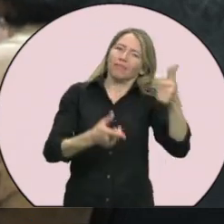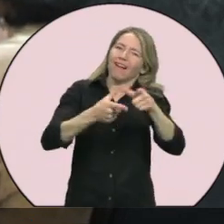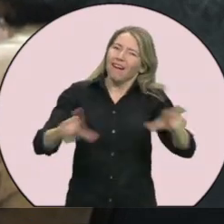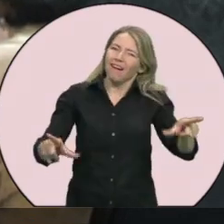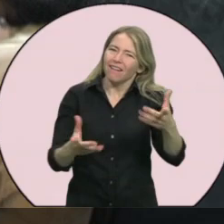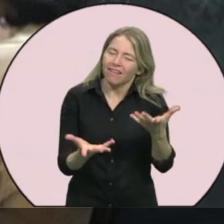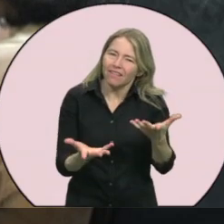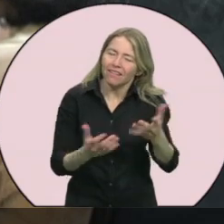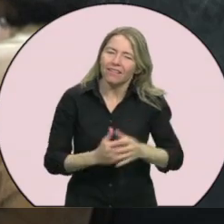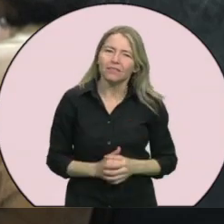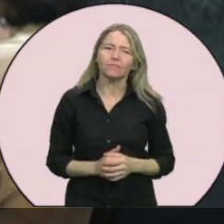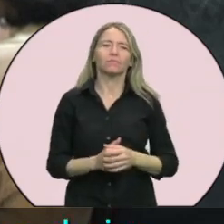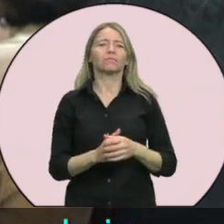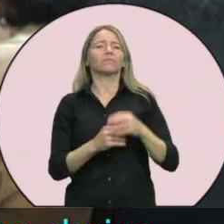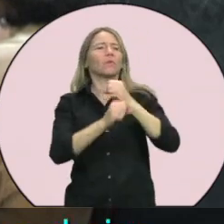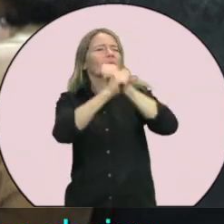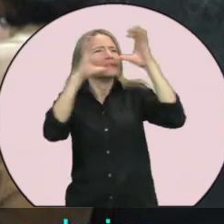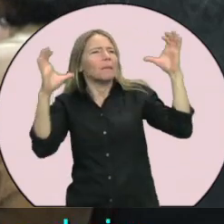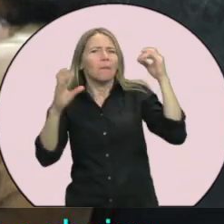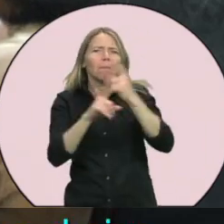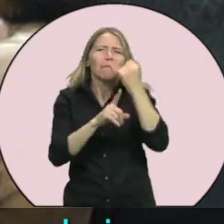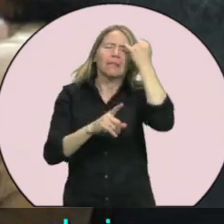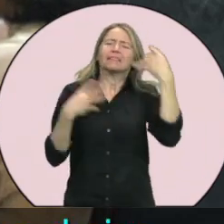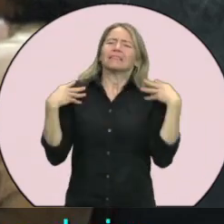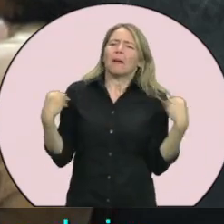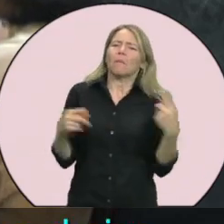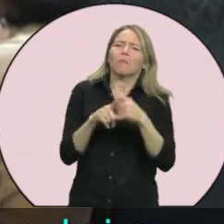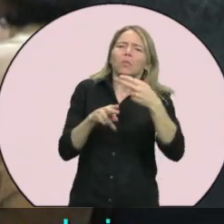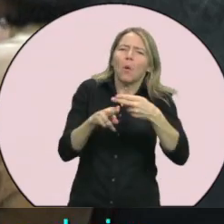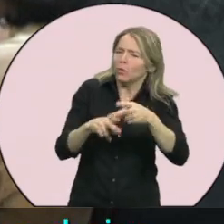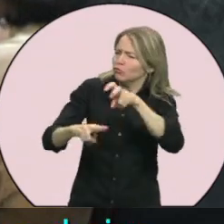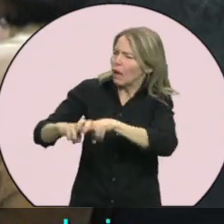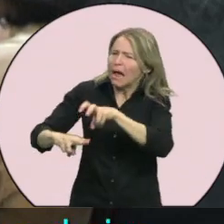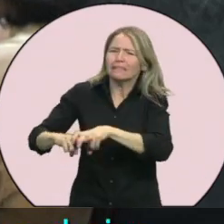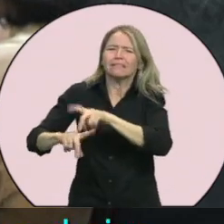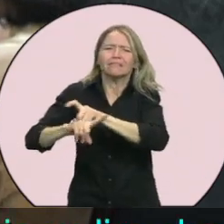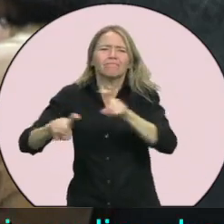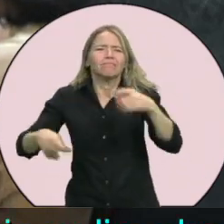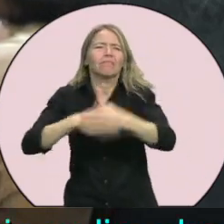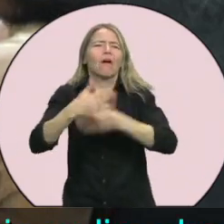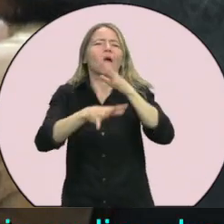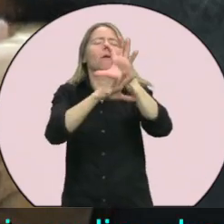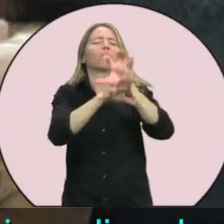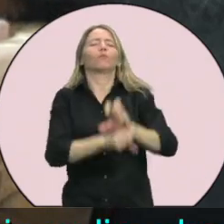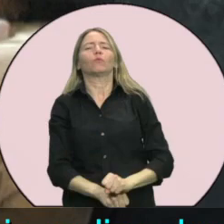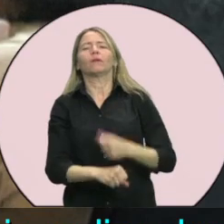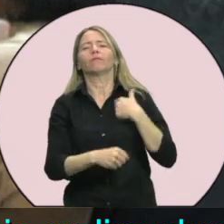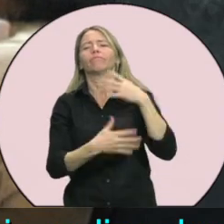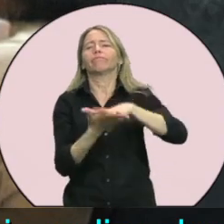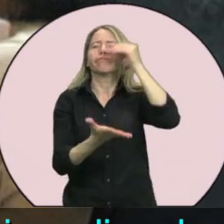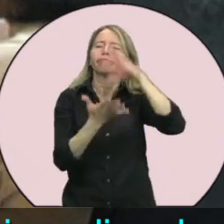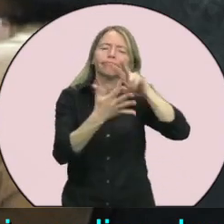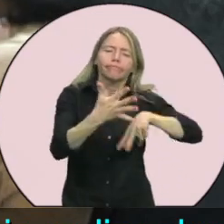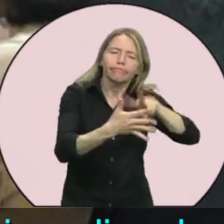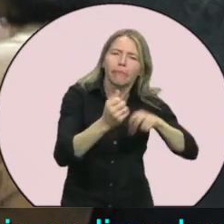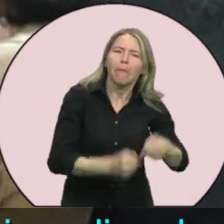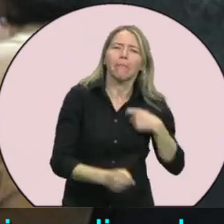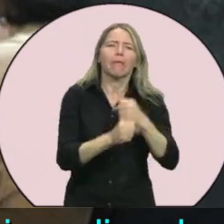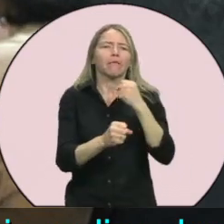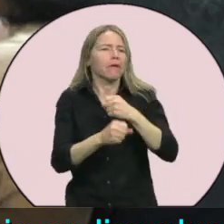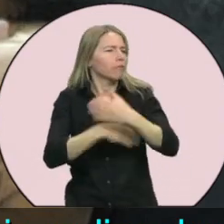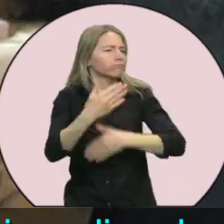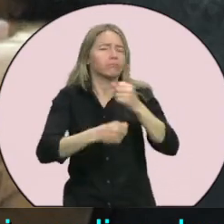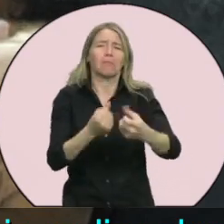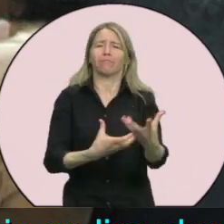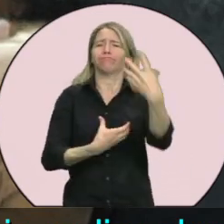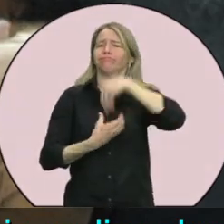another language. So simple concepts, simple nouns like chairs, stuff like that. But once I got used to it and was reading it more and working